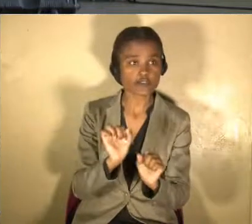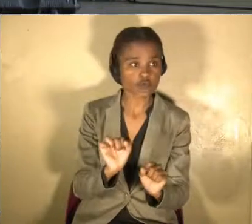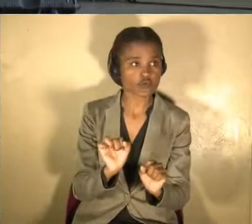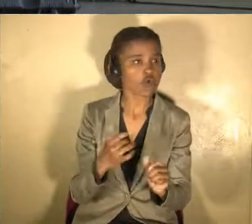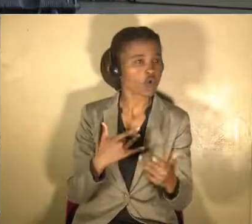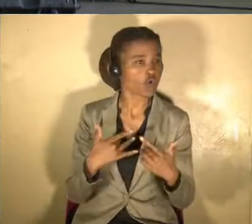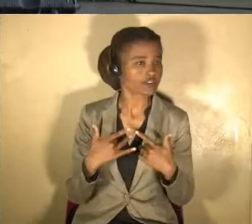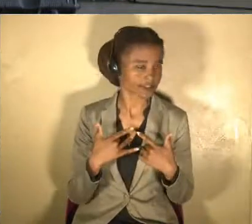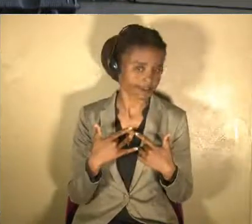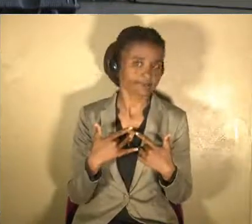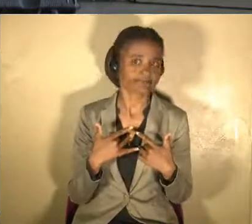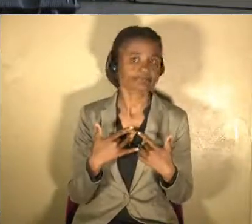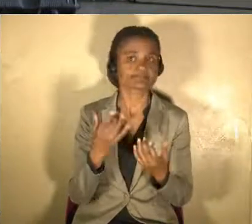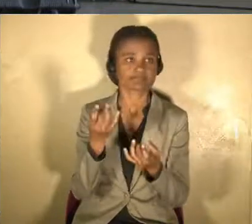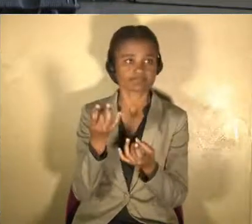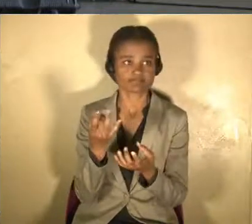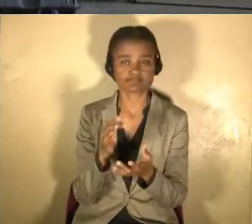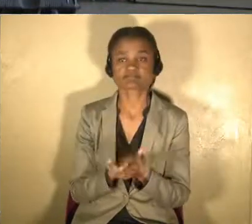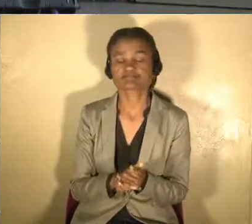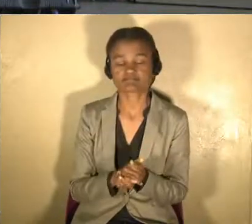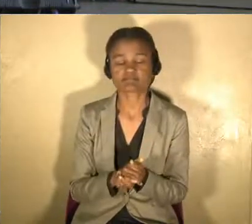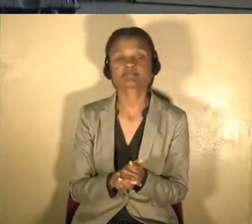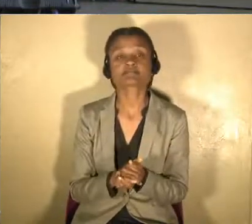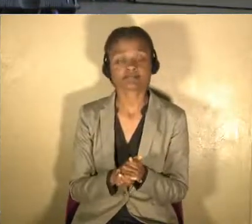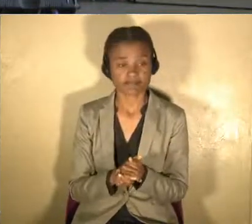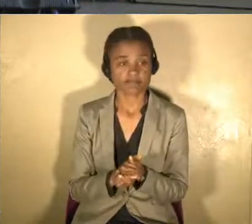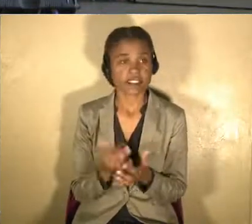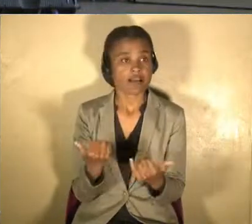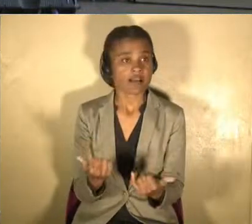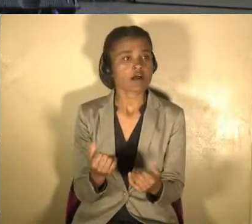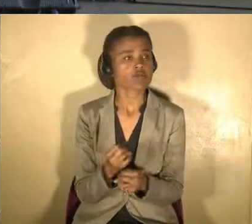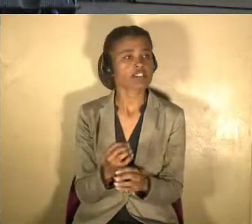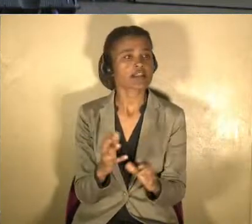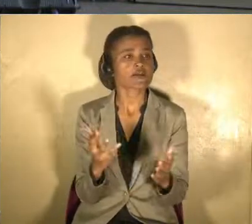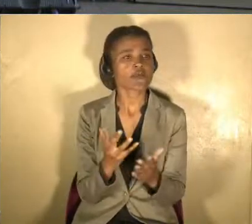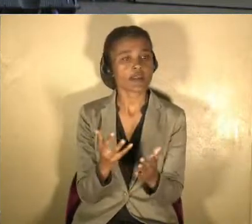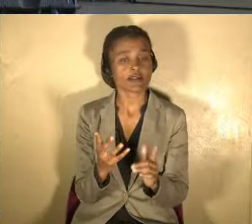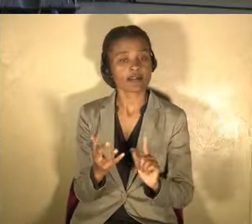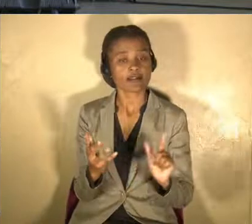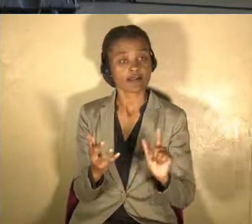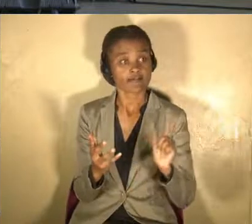side, on my left-hand side. What I'm going to do is,